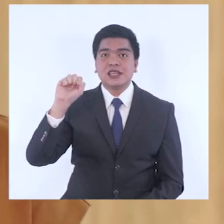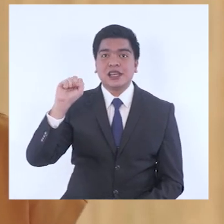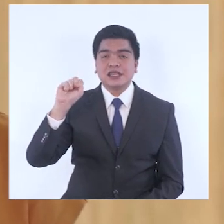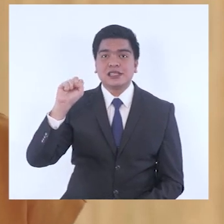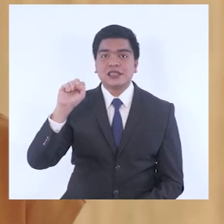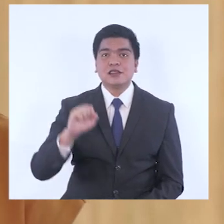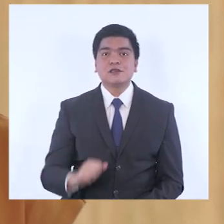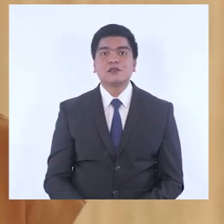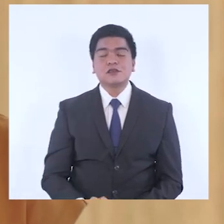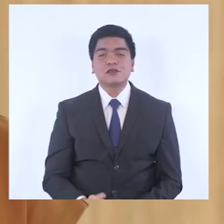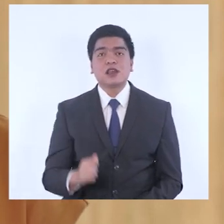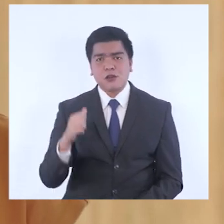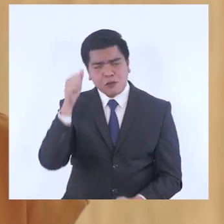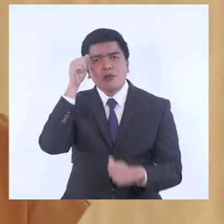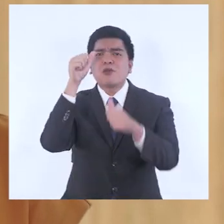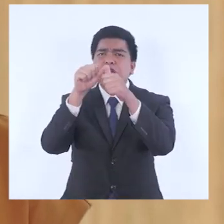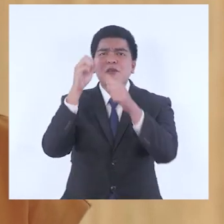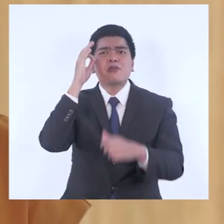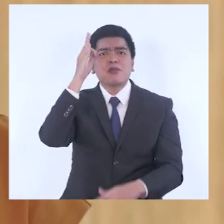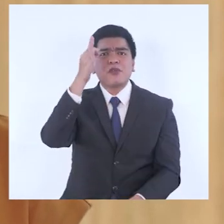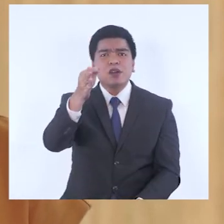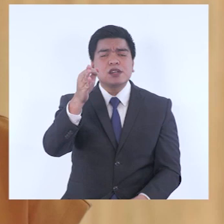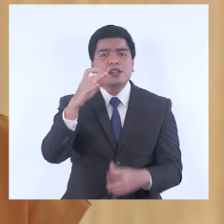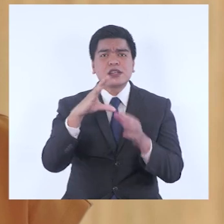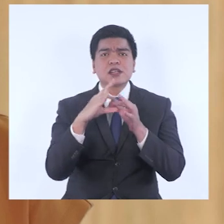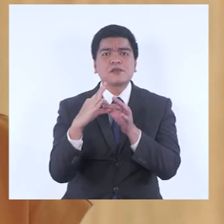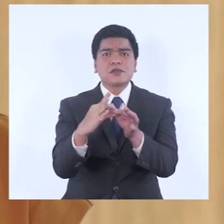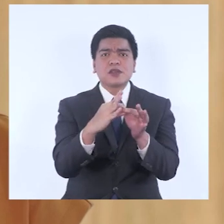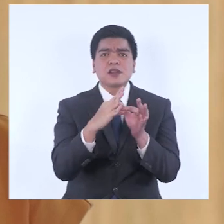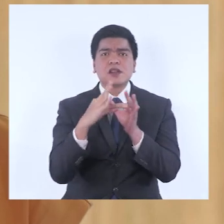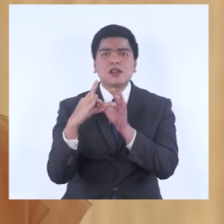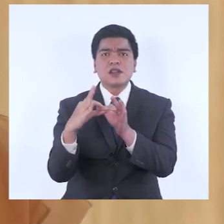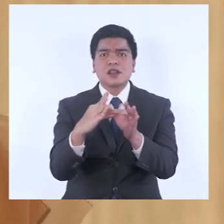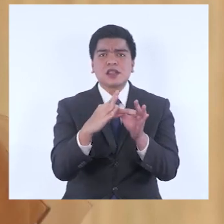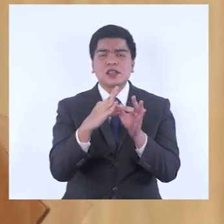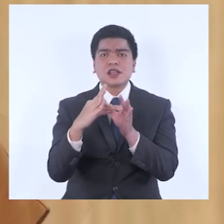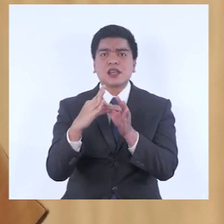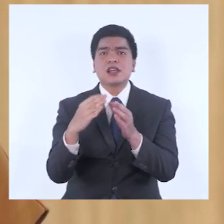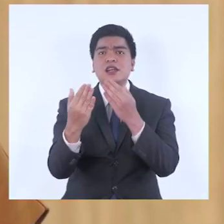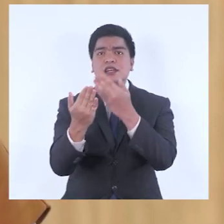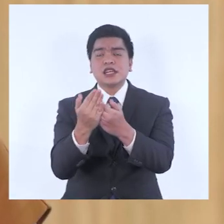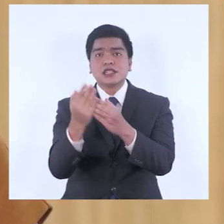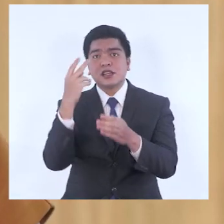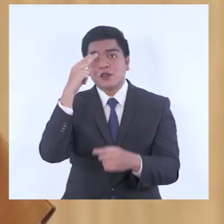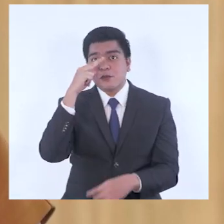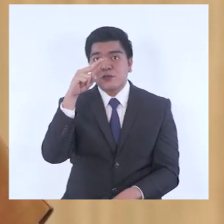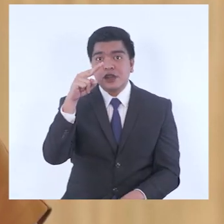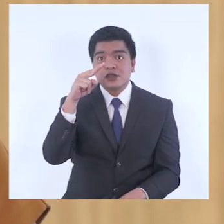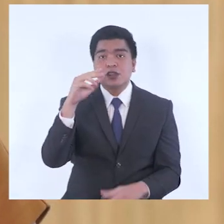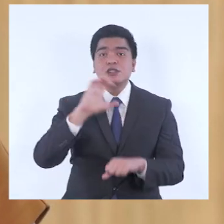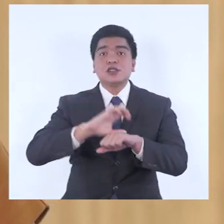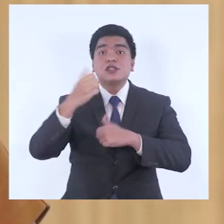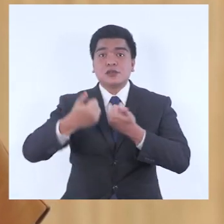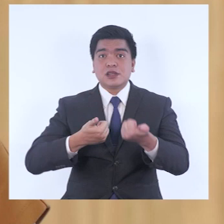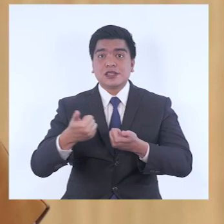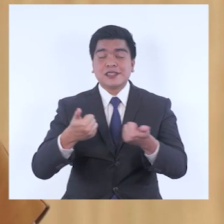cooperate parallel to the vision of the church administration. In the meantime, we leave